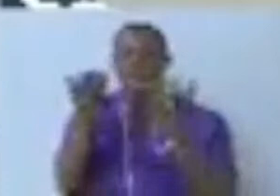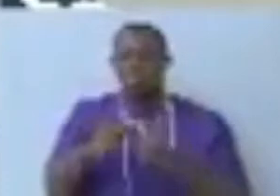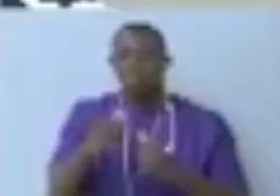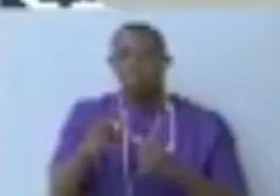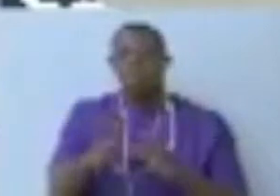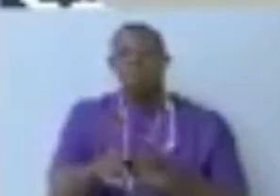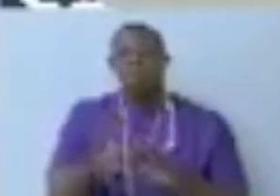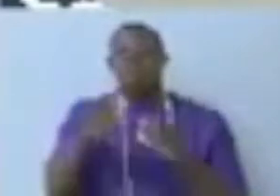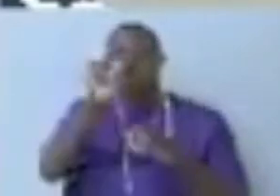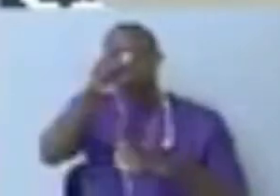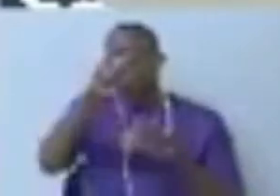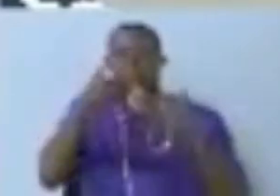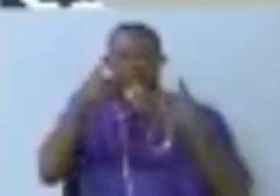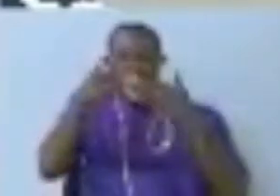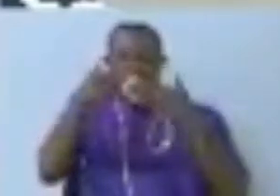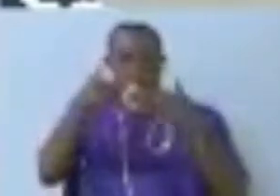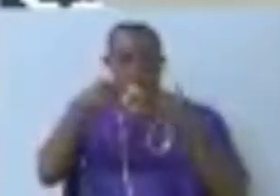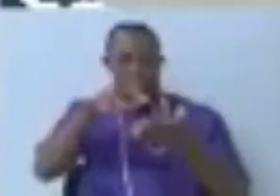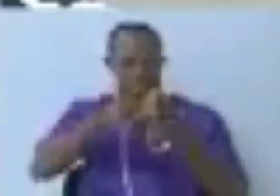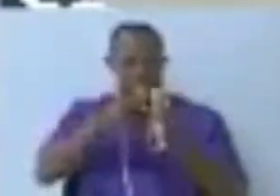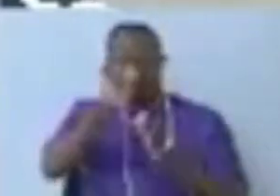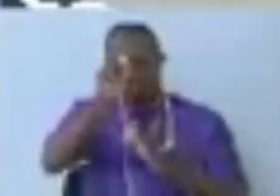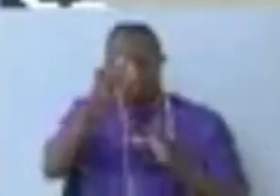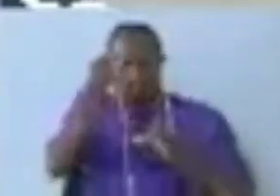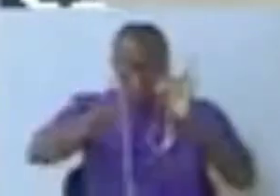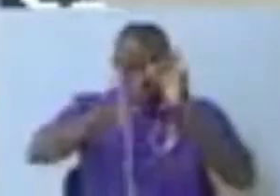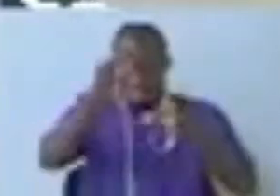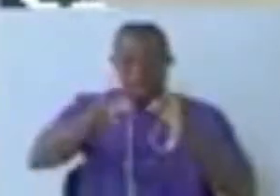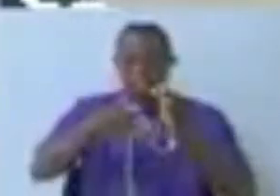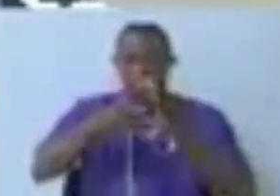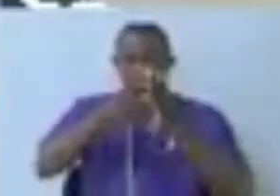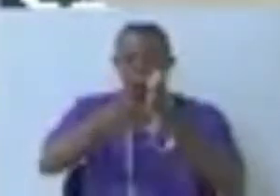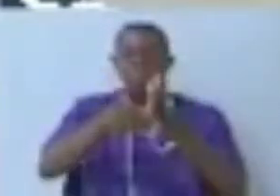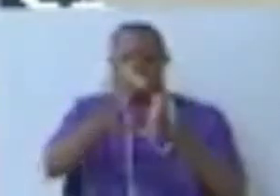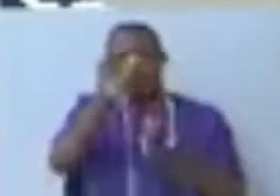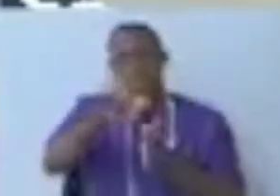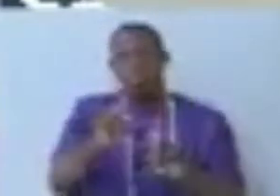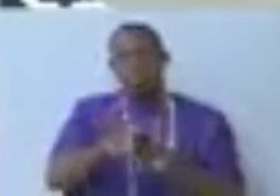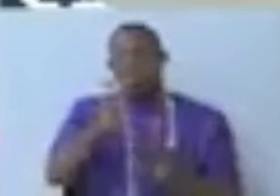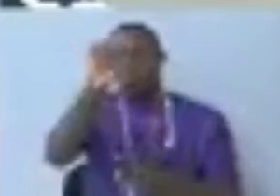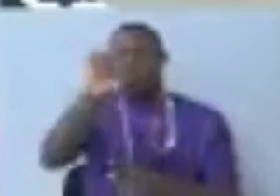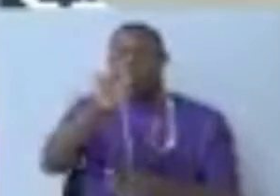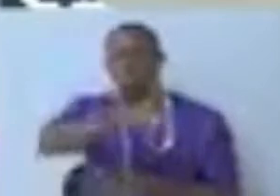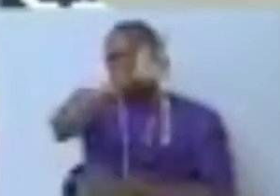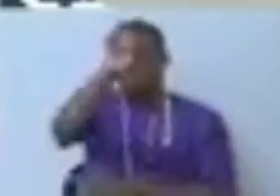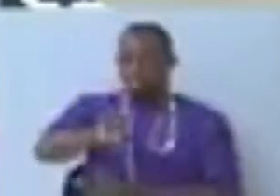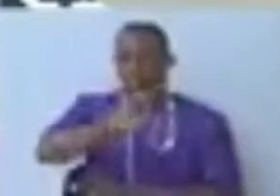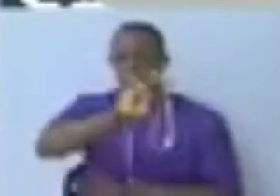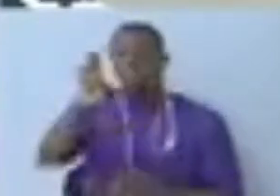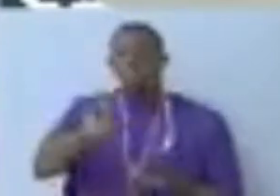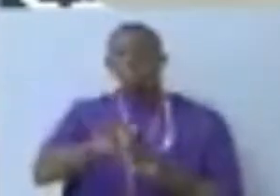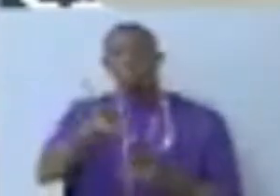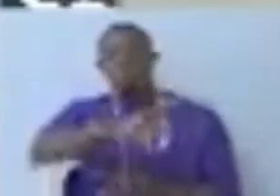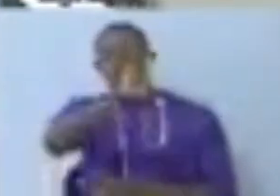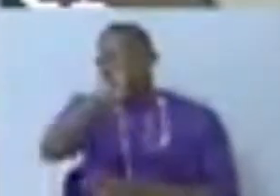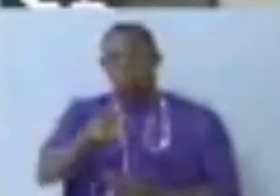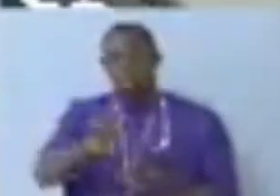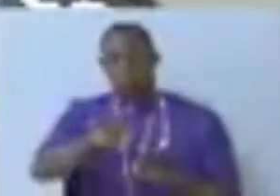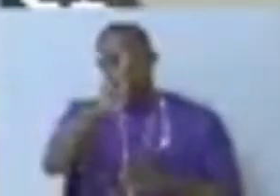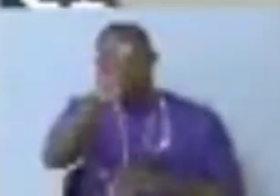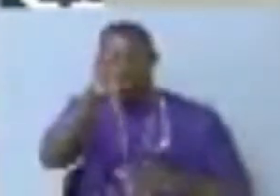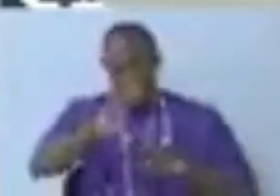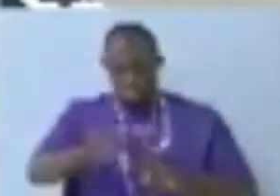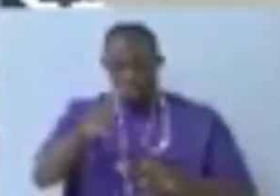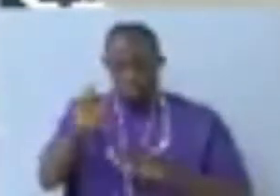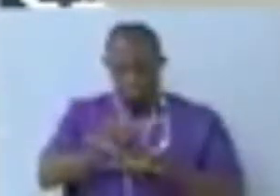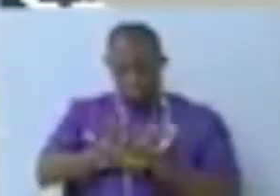judge is not being called into question. What is being called into question is you sat as Minister of Justice